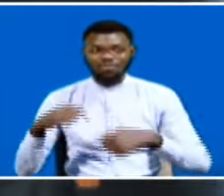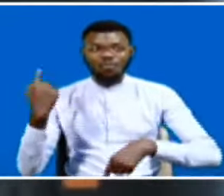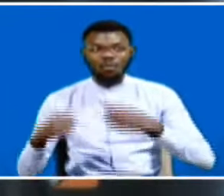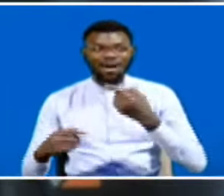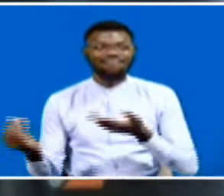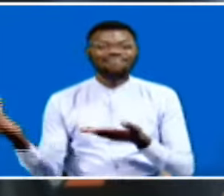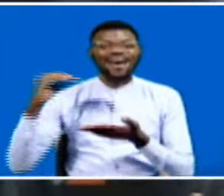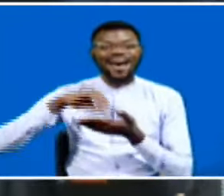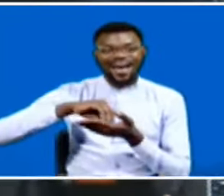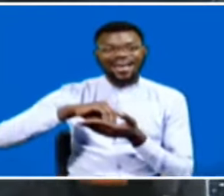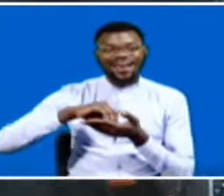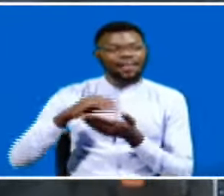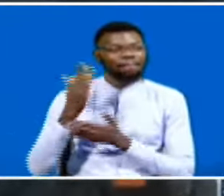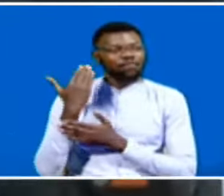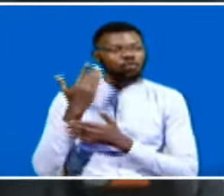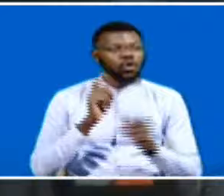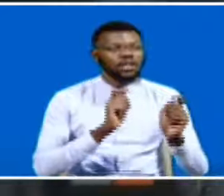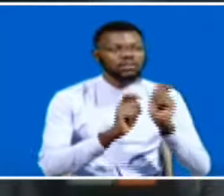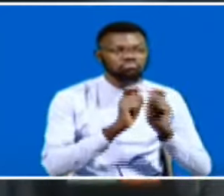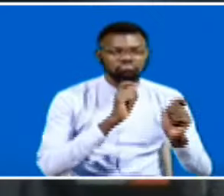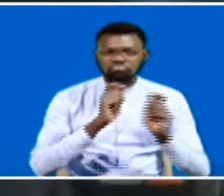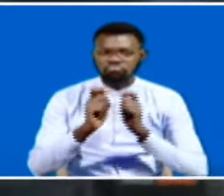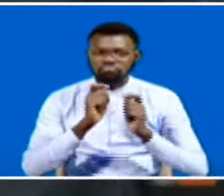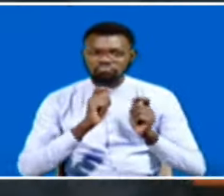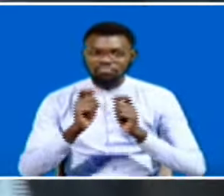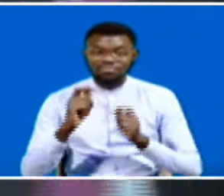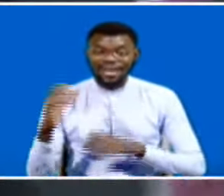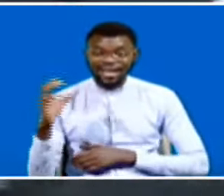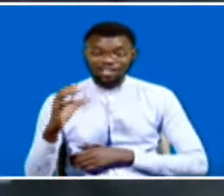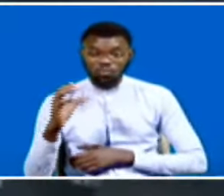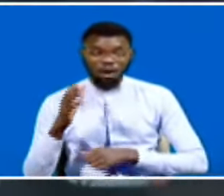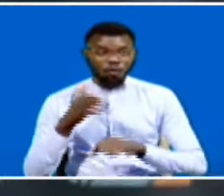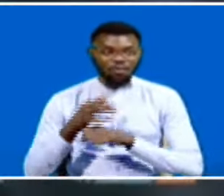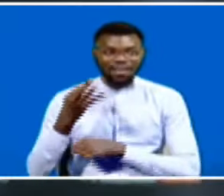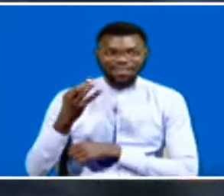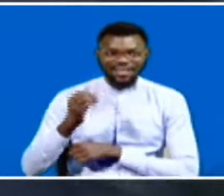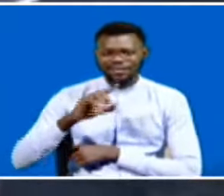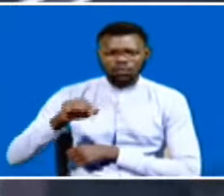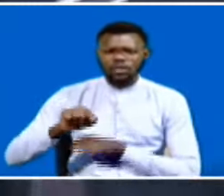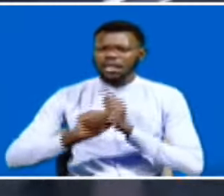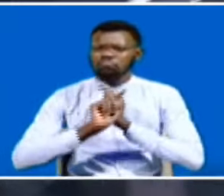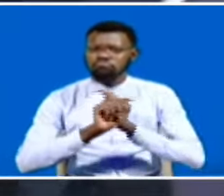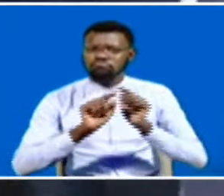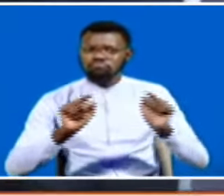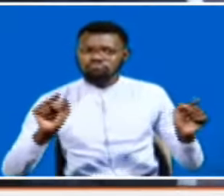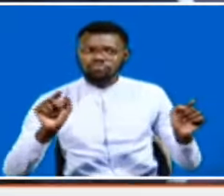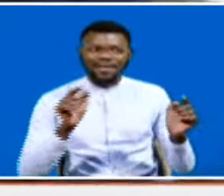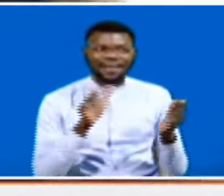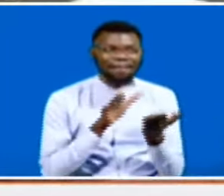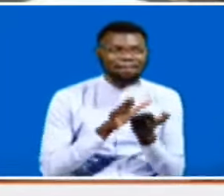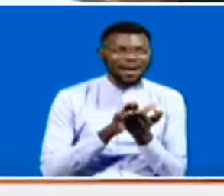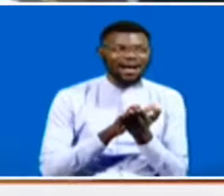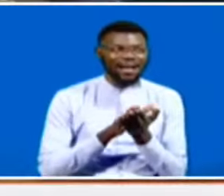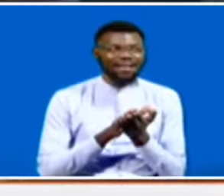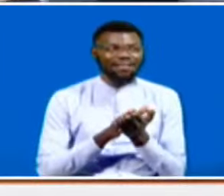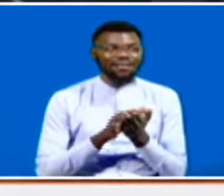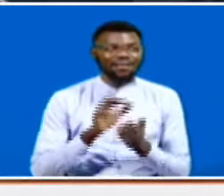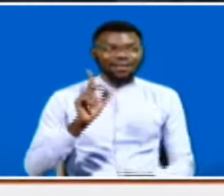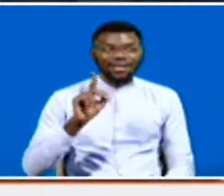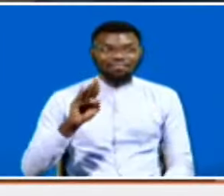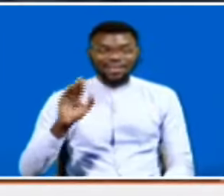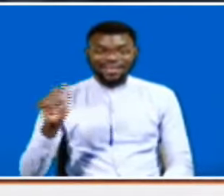conducted by interviewing over 30,000 customers of Kenyan banks from across the country. According to the survey announced by the KBA